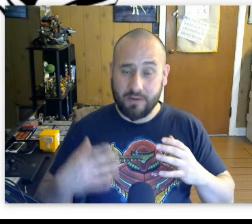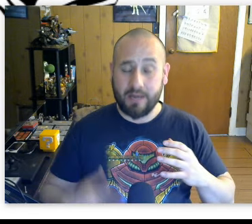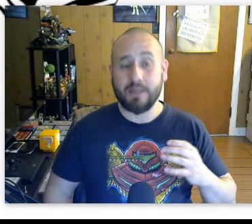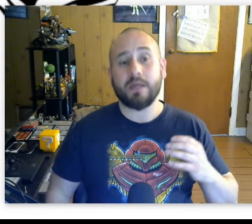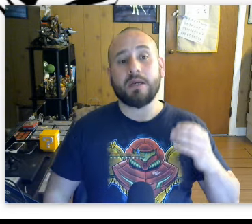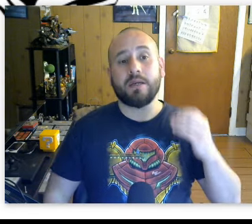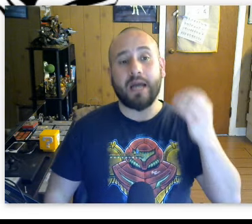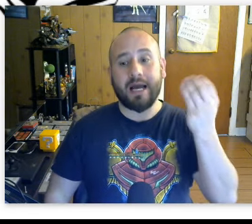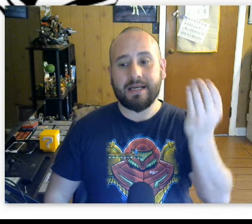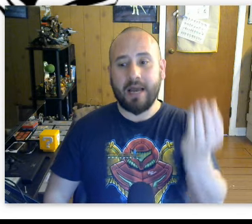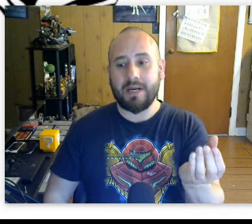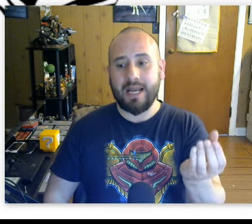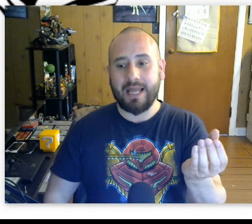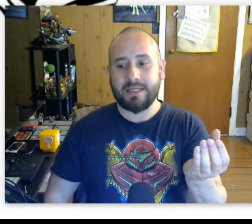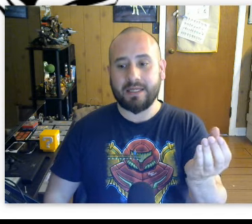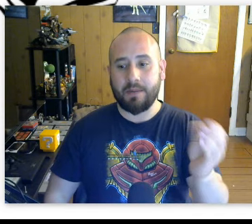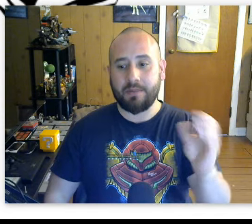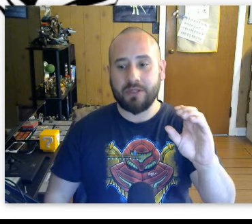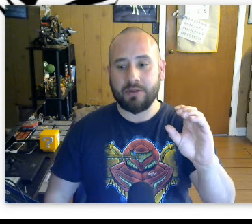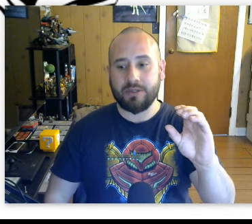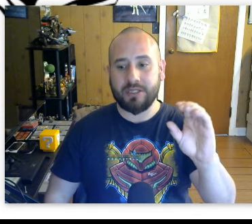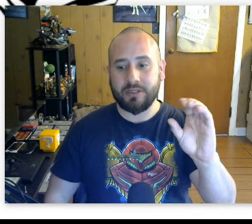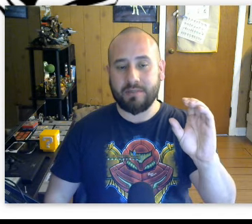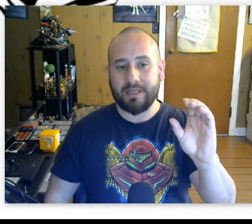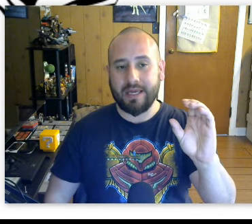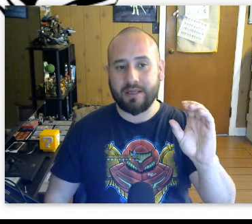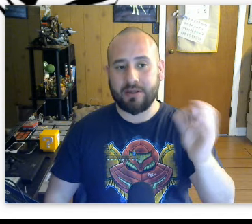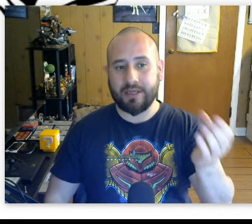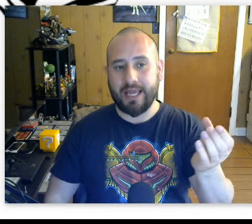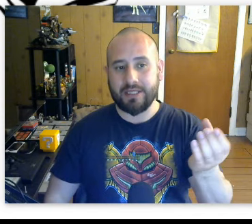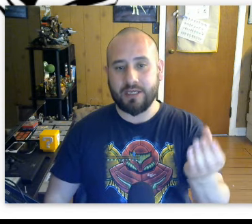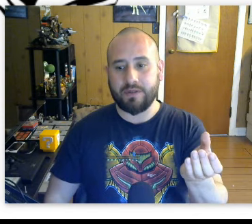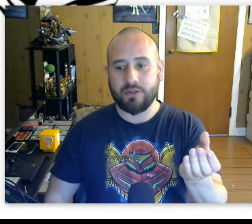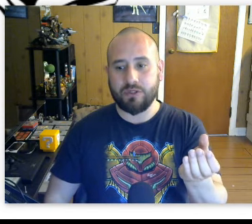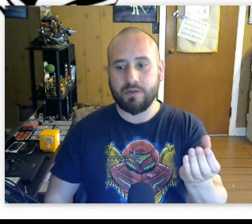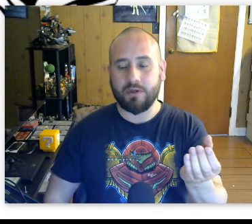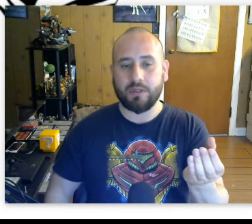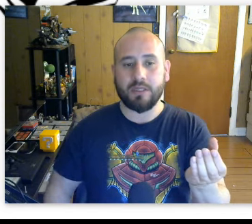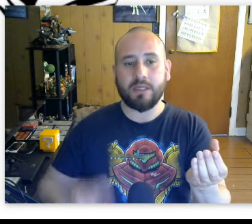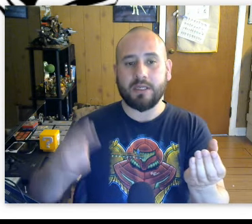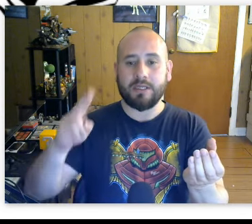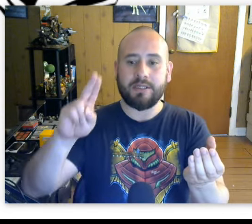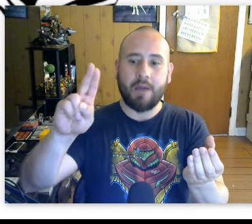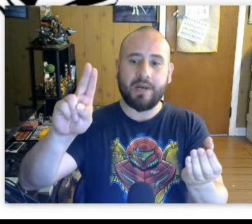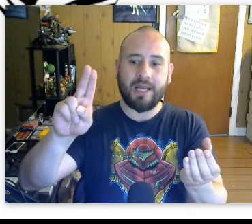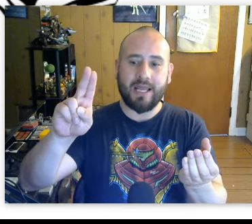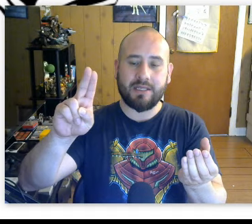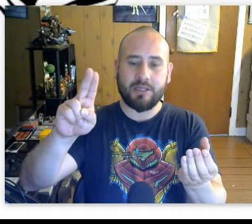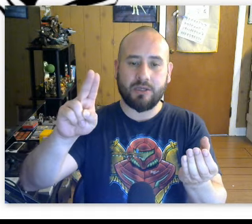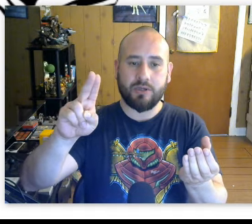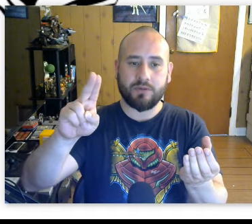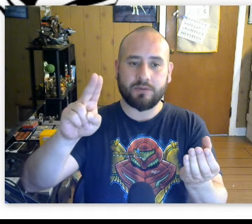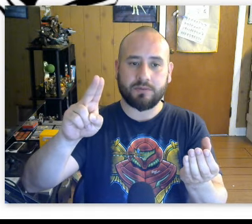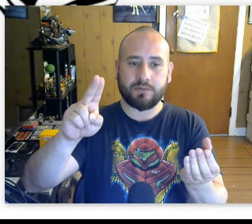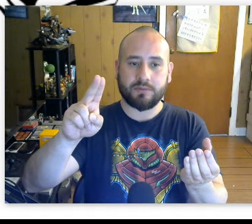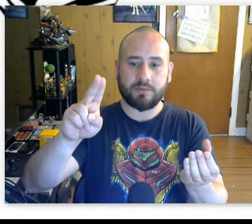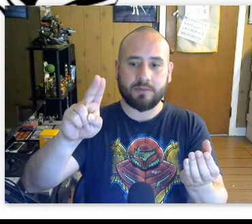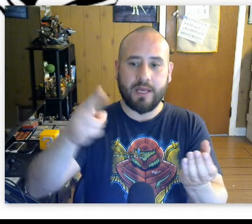visually, right? Non-dominant hand is cup. This will essentially be like the casing of the sushi roll. Dominant hand is a